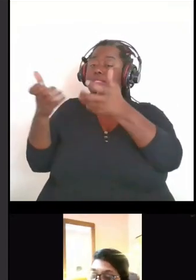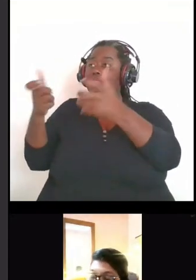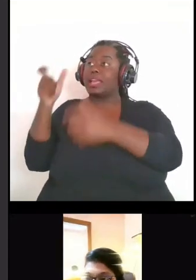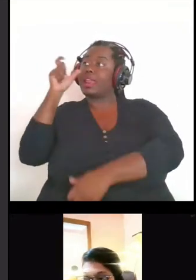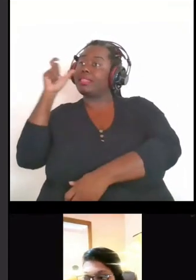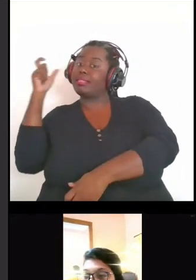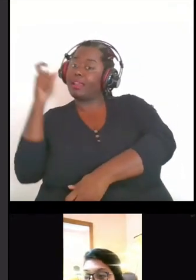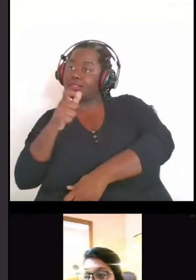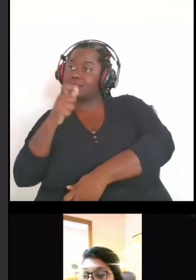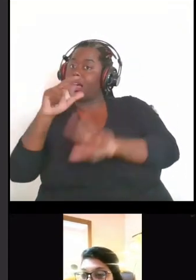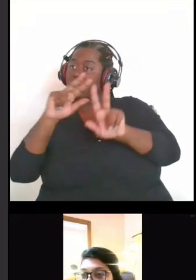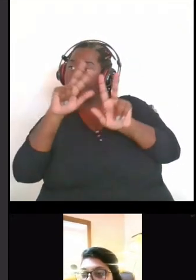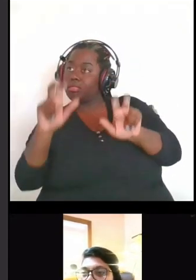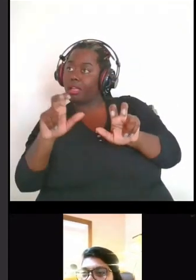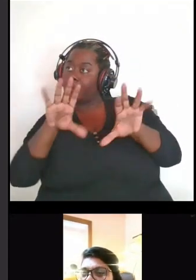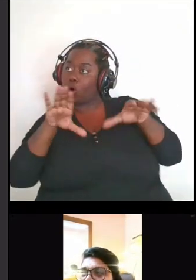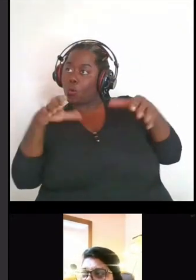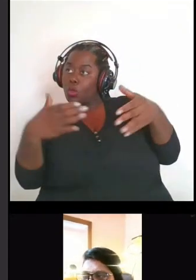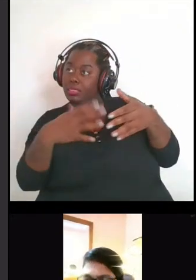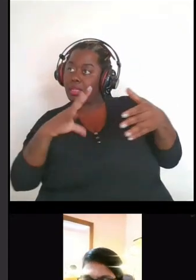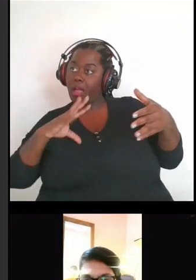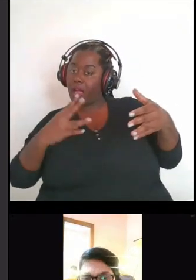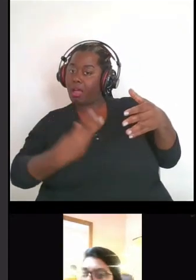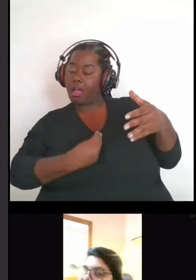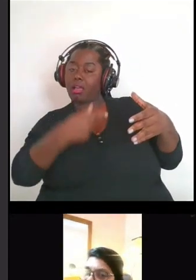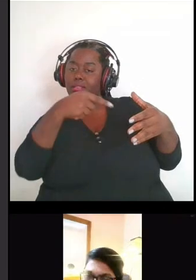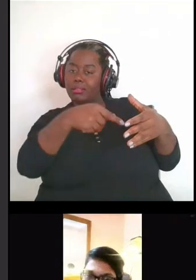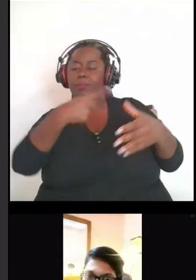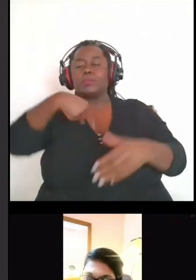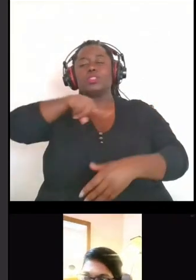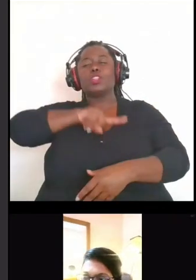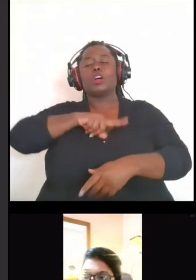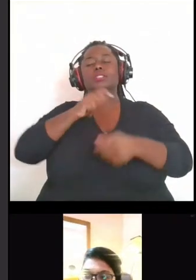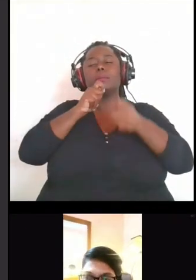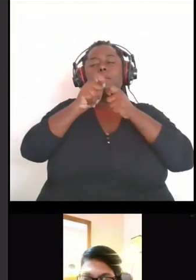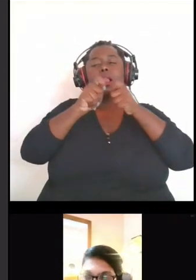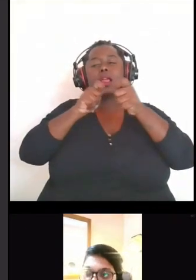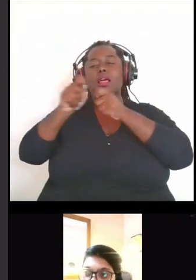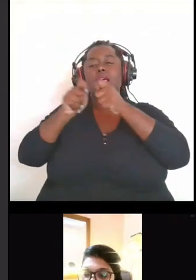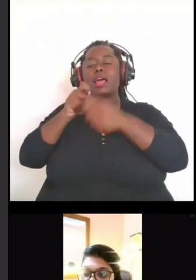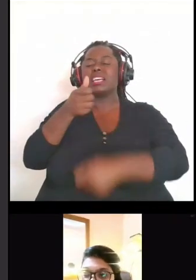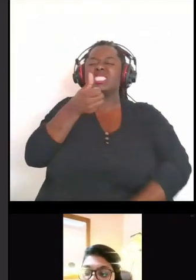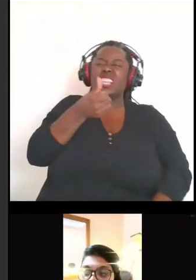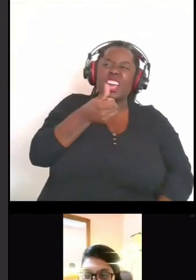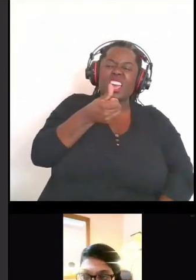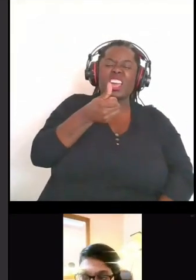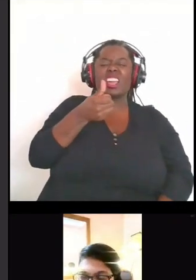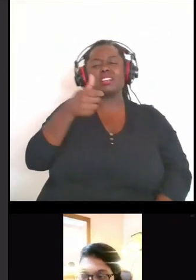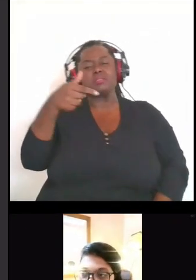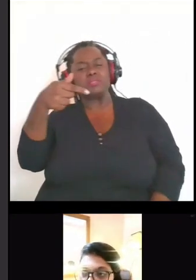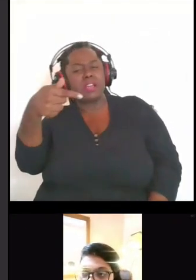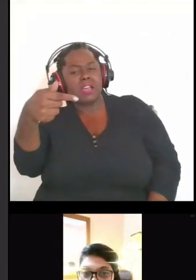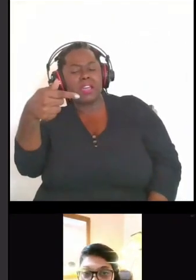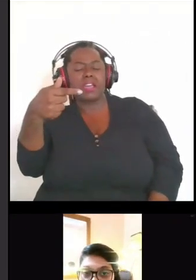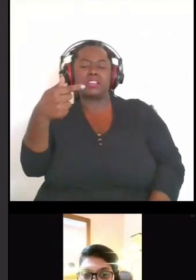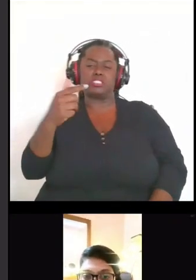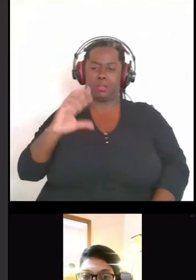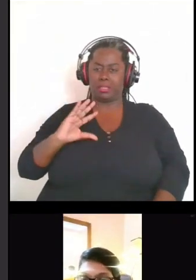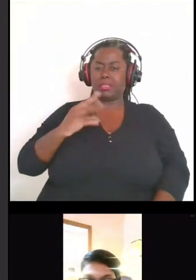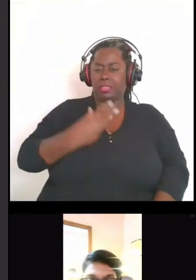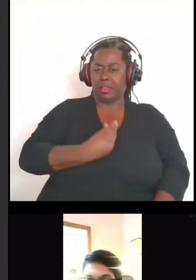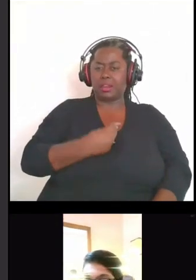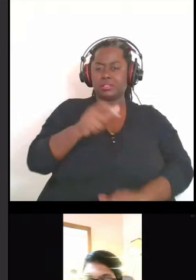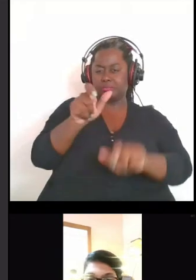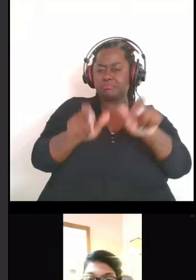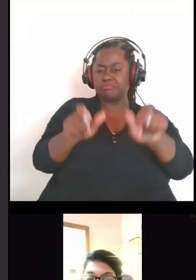seven transgender individuals who spoke very genuinely about their lives about today what their life means now what